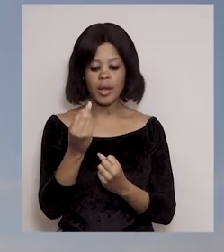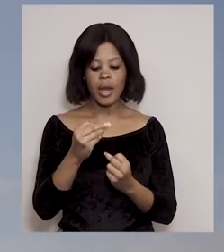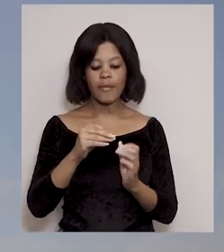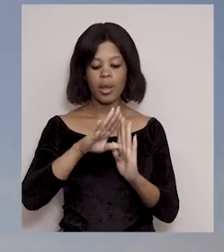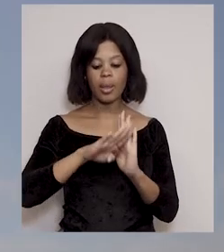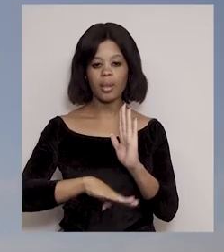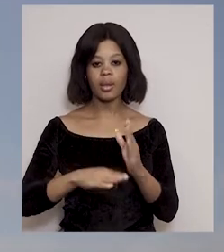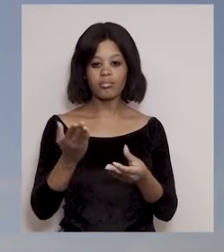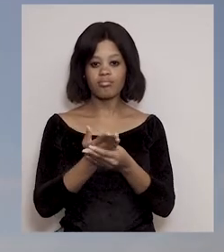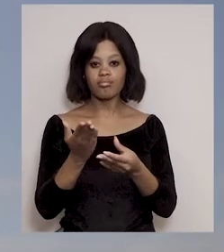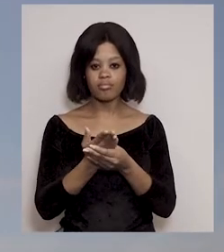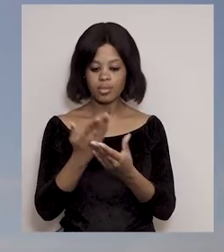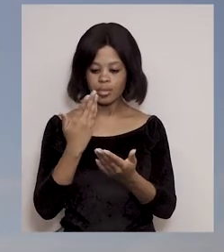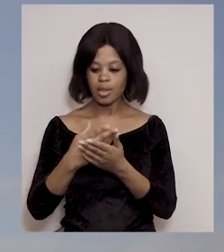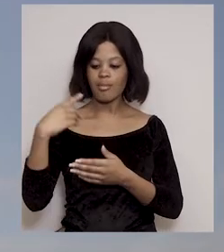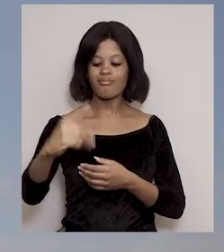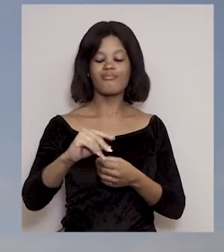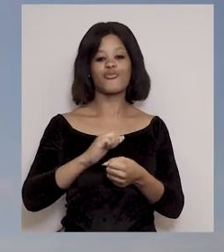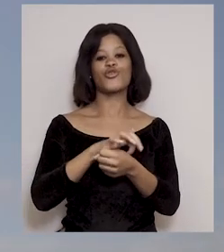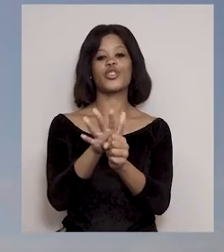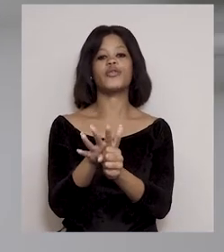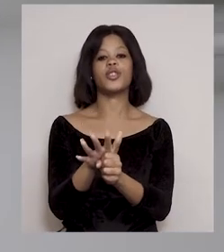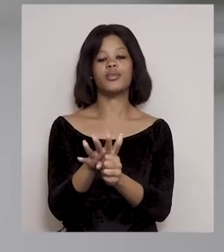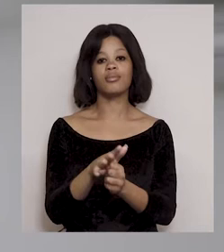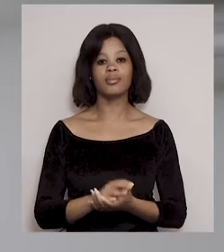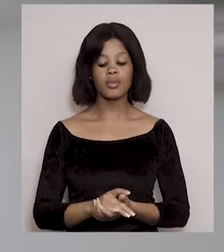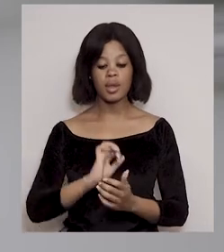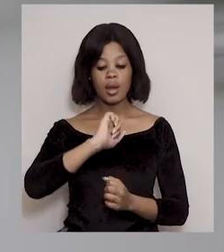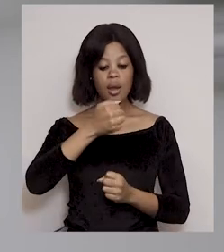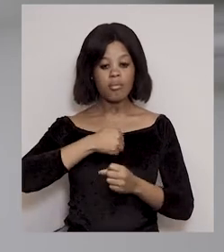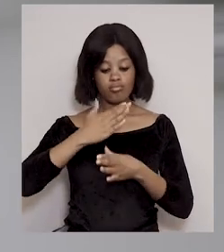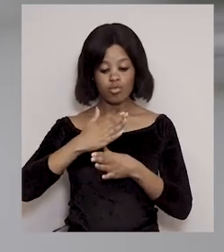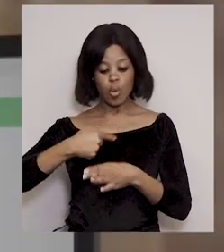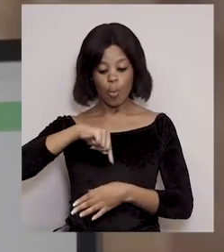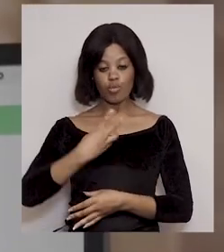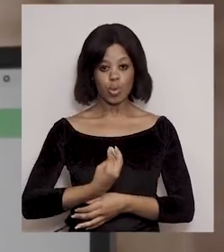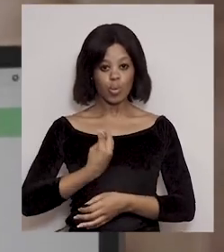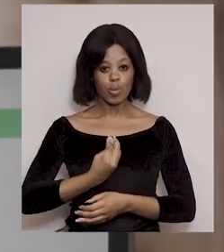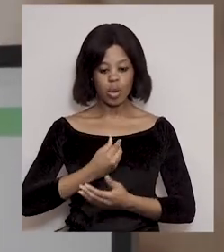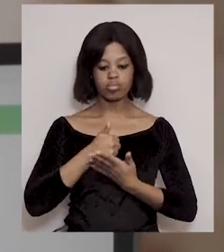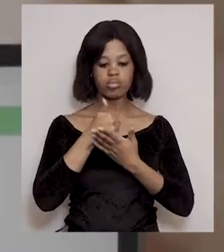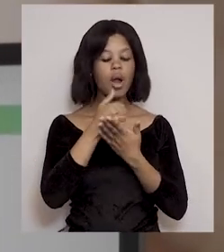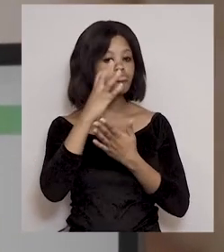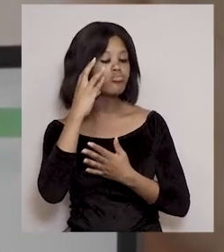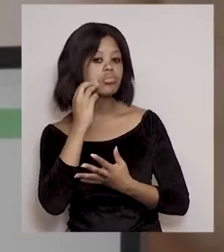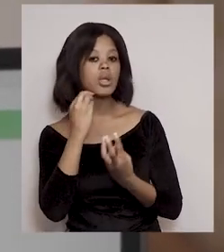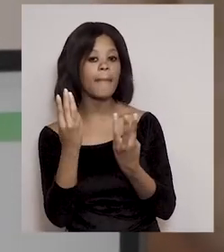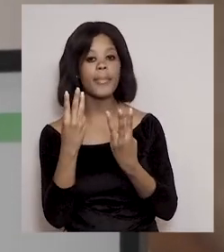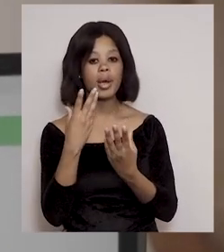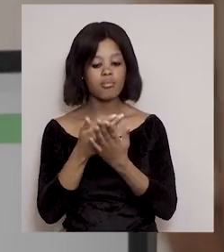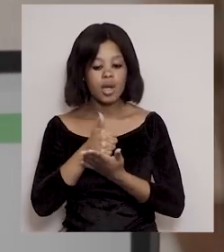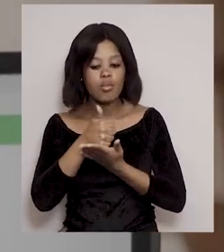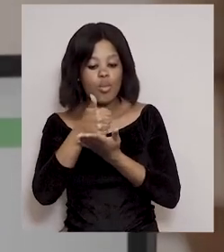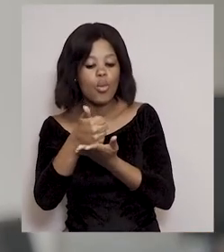can have lesser cases, then we think we might beat the COVID. So it's our duty as peers to assist older people